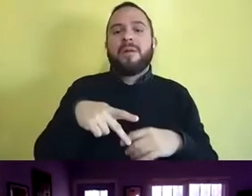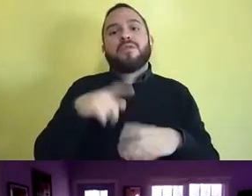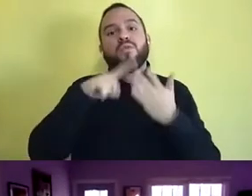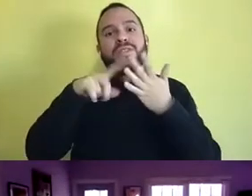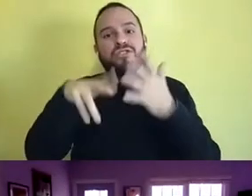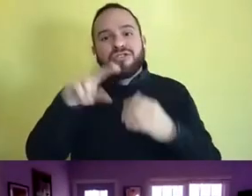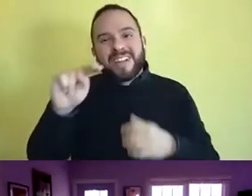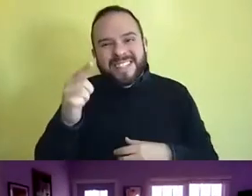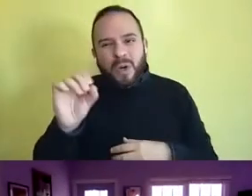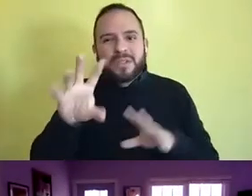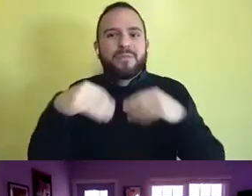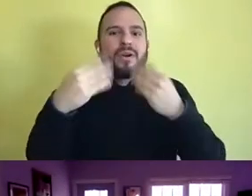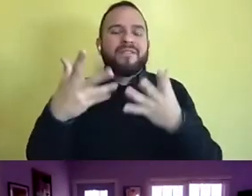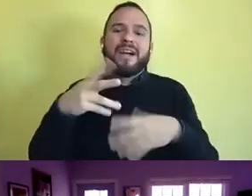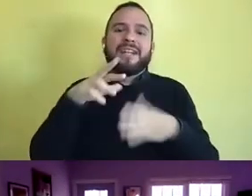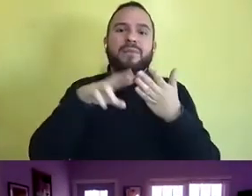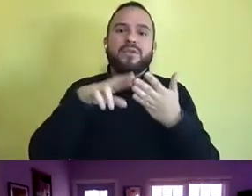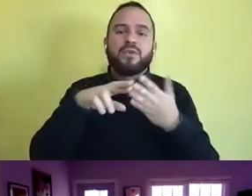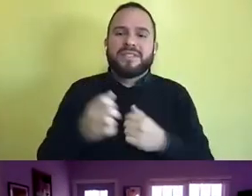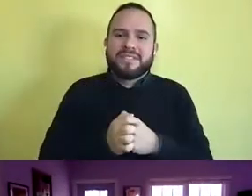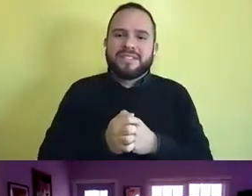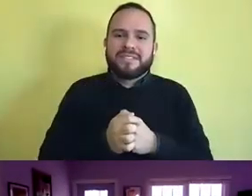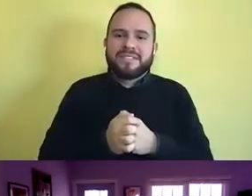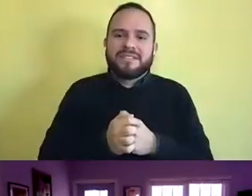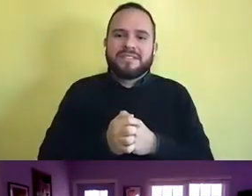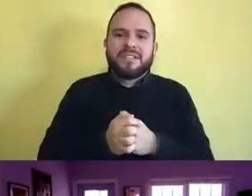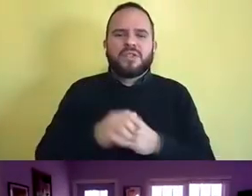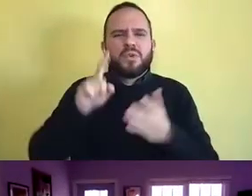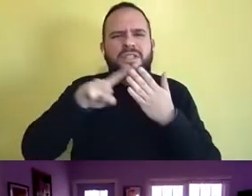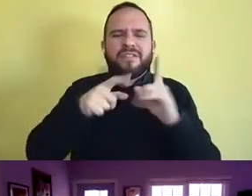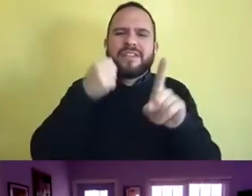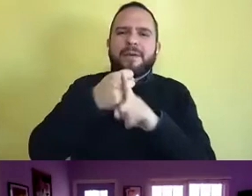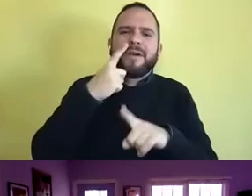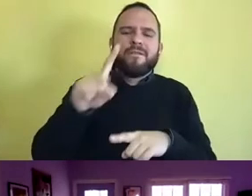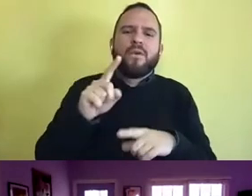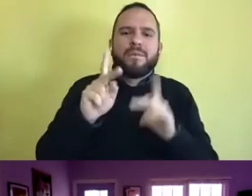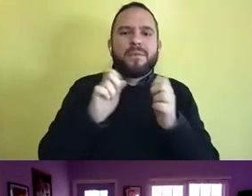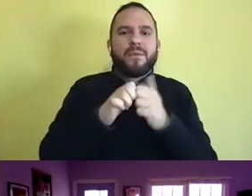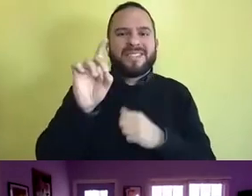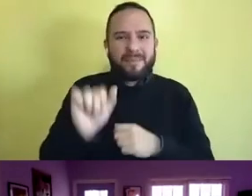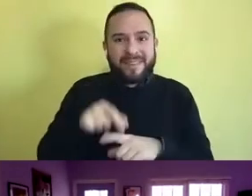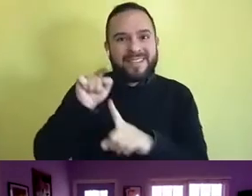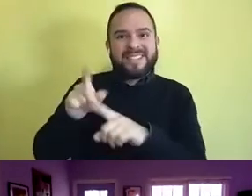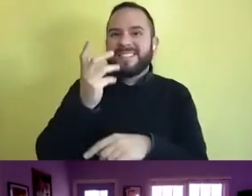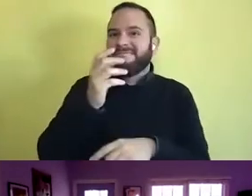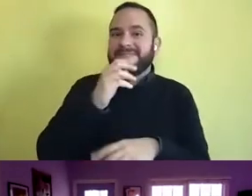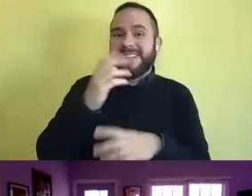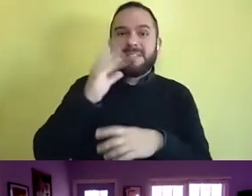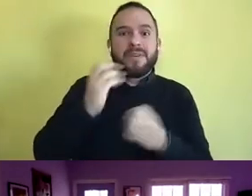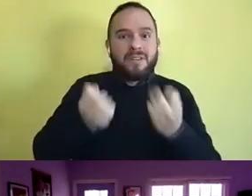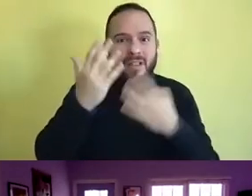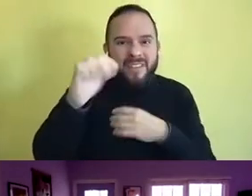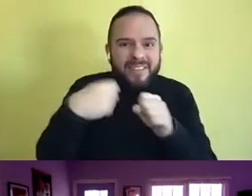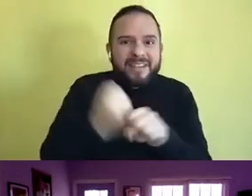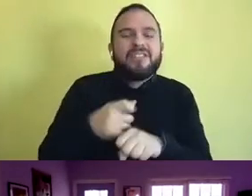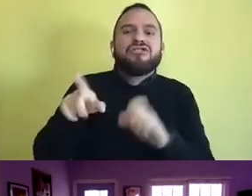providing grants with resources to scale the impact of technology for people with disabilities. She has 15 years of experience developing and